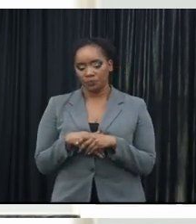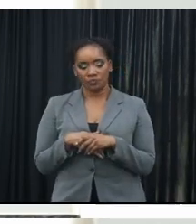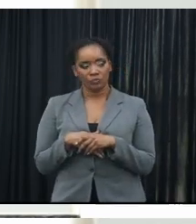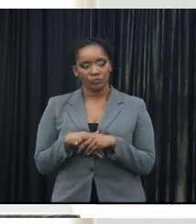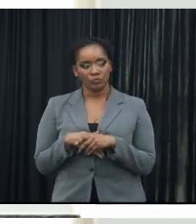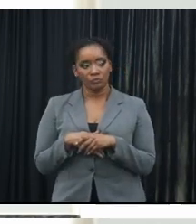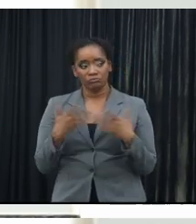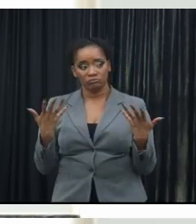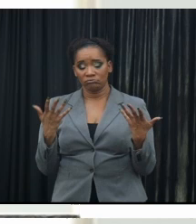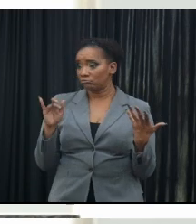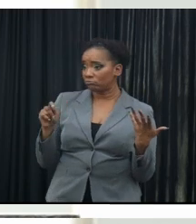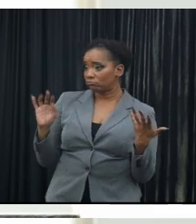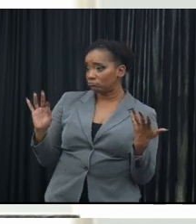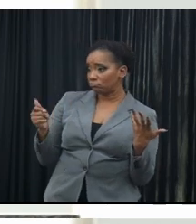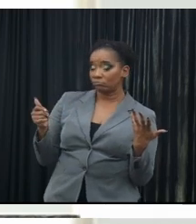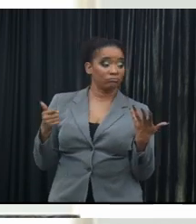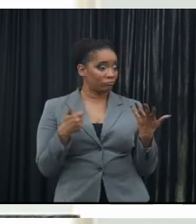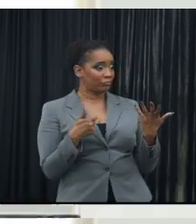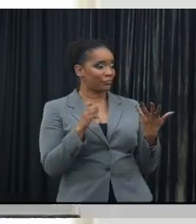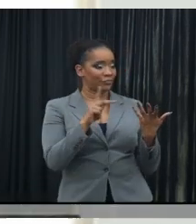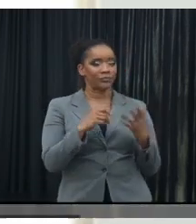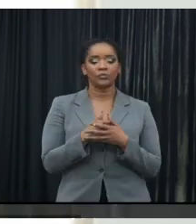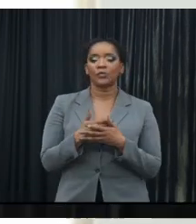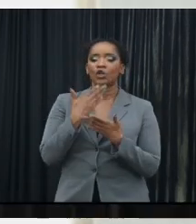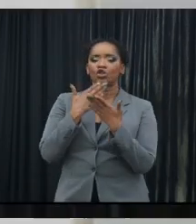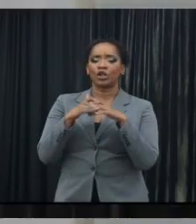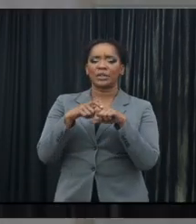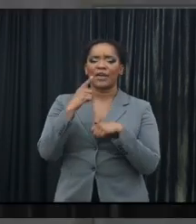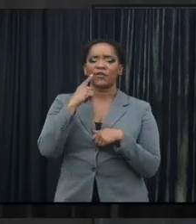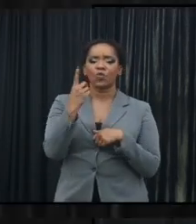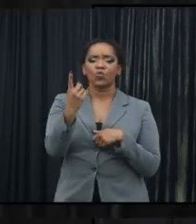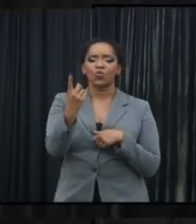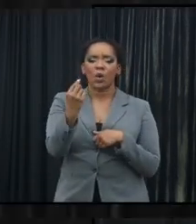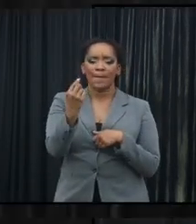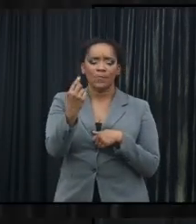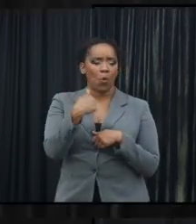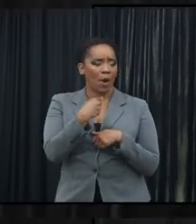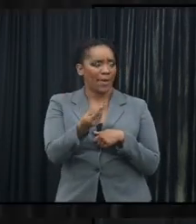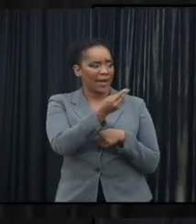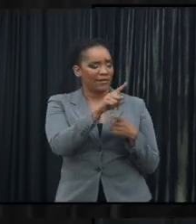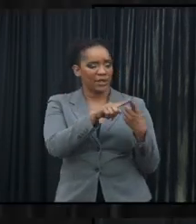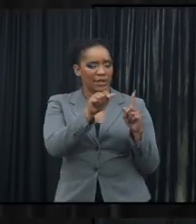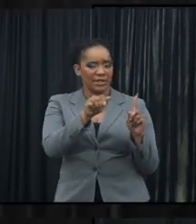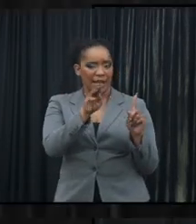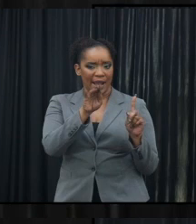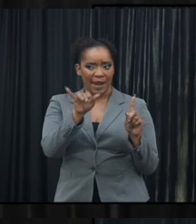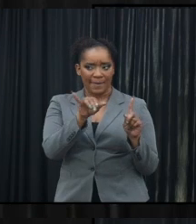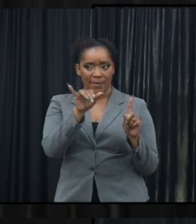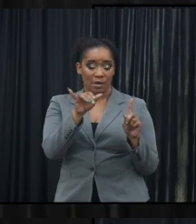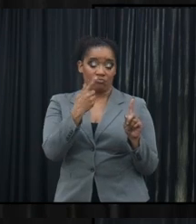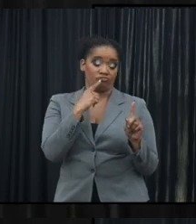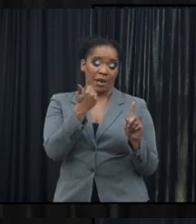Okay? Yep. Okay, thank you. It looks like we have time for one more, and so I'll pose this to Amy and to any